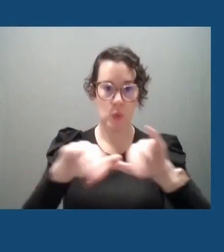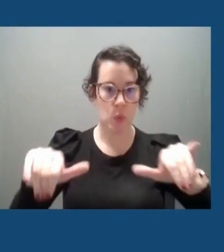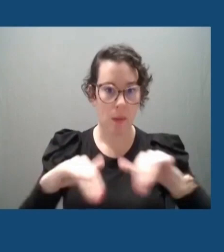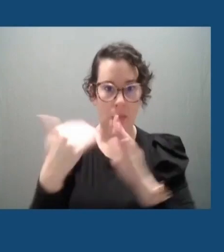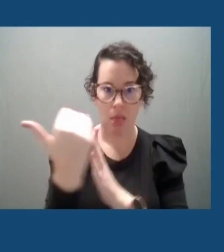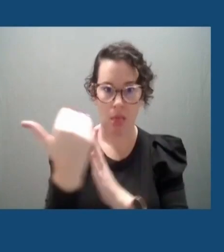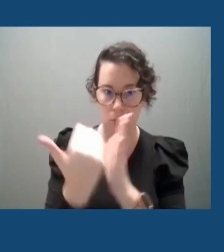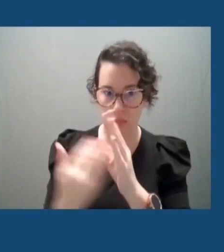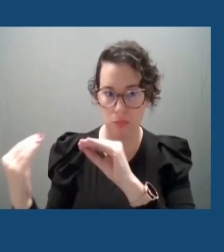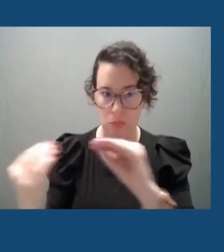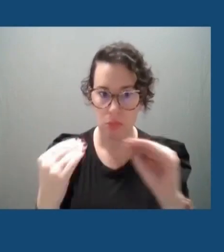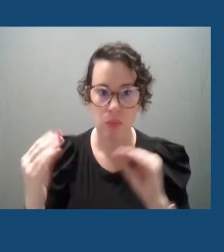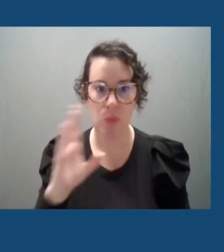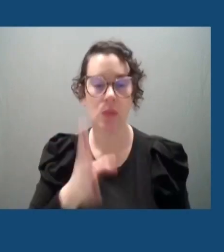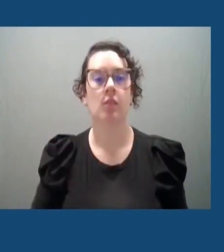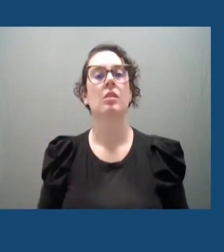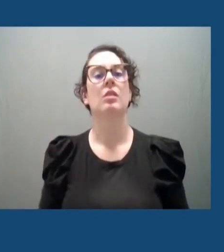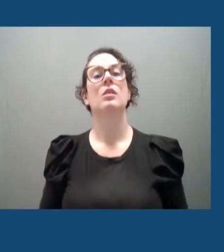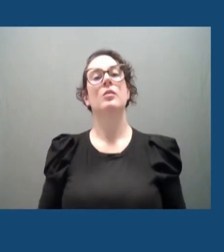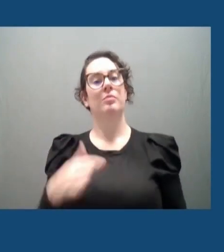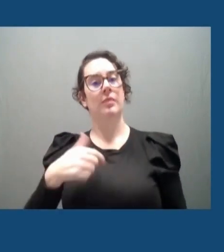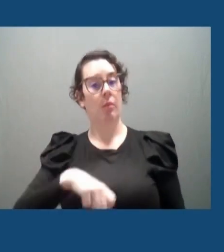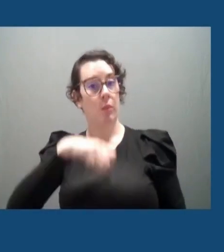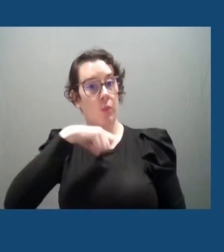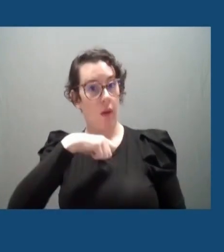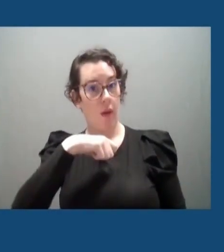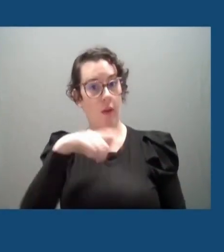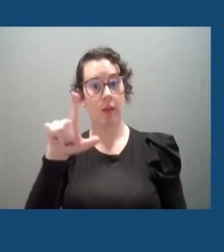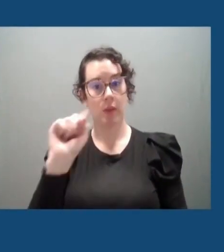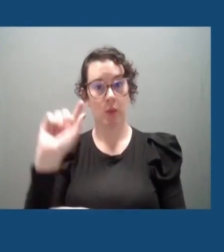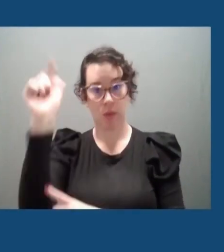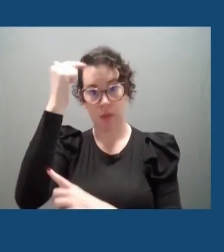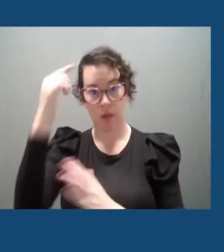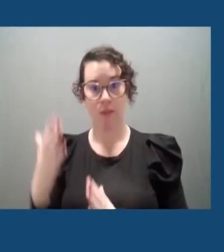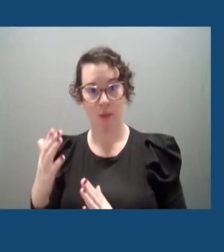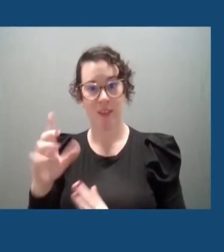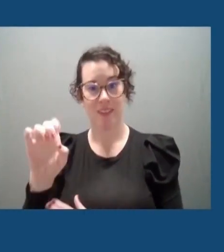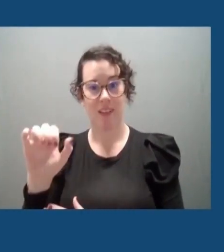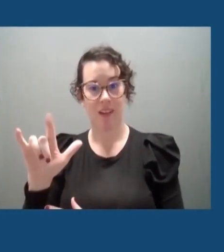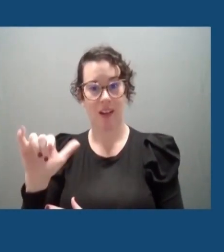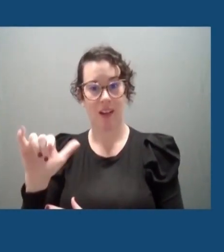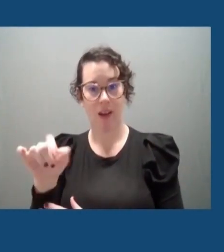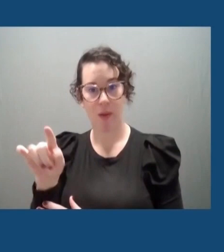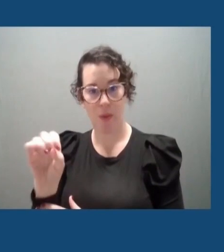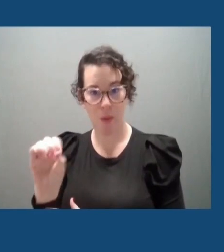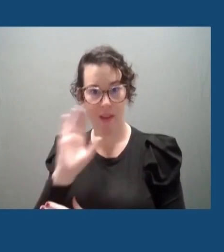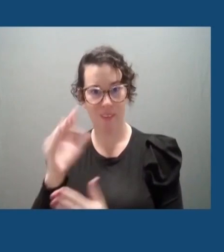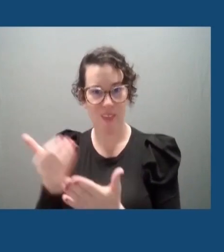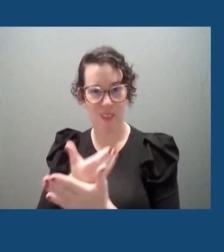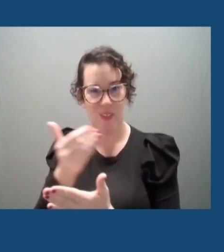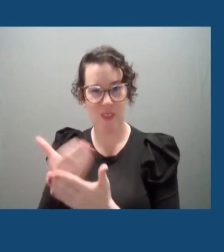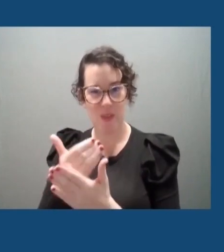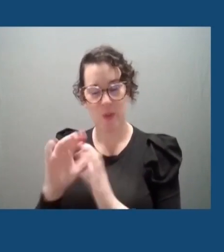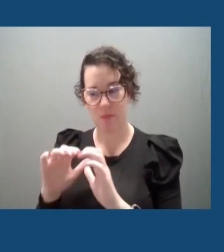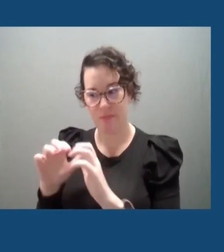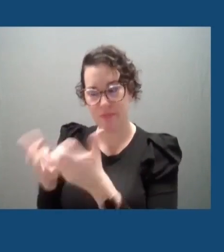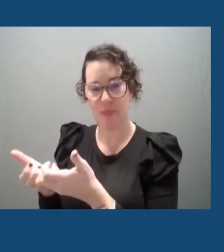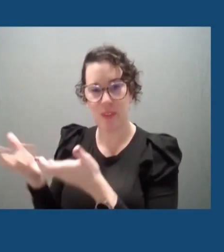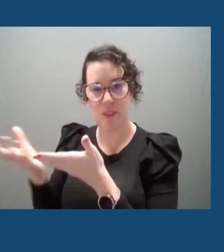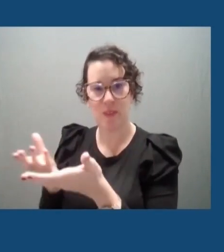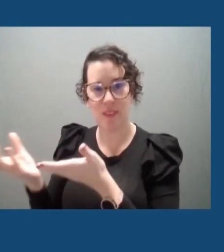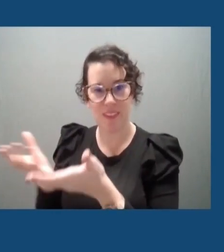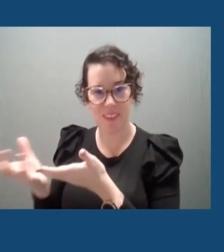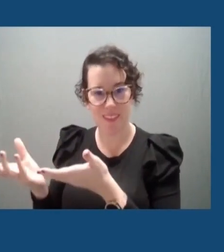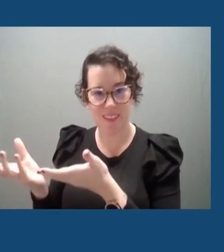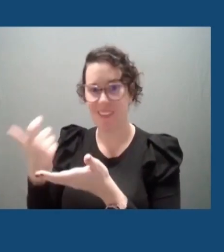And I'm proud that Lieutenant Governor Antonio Delgado will lead a newly created Office of Service and